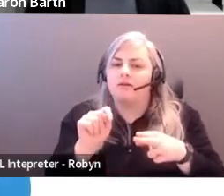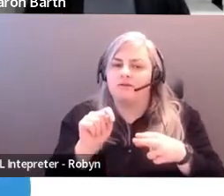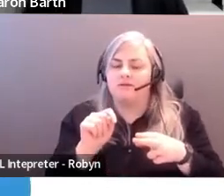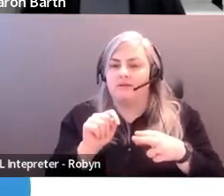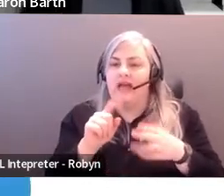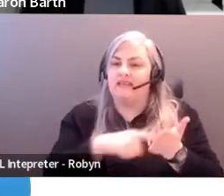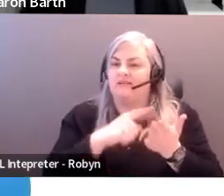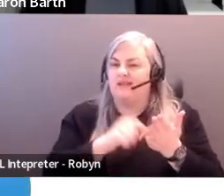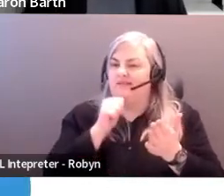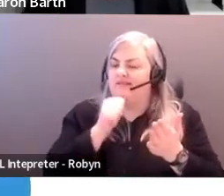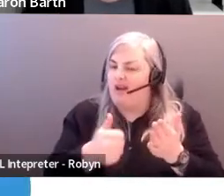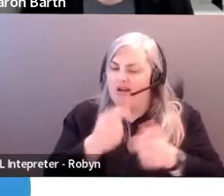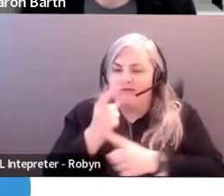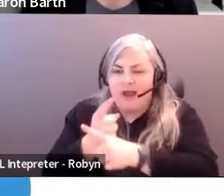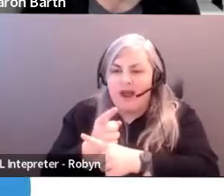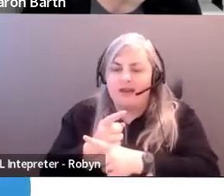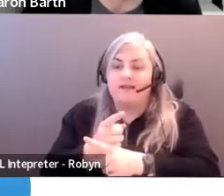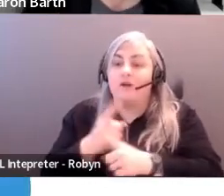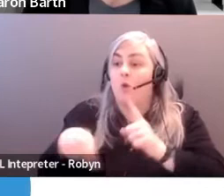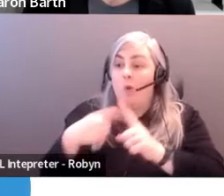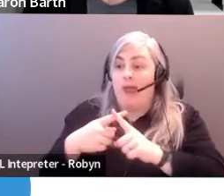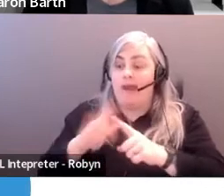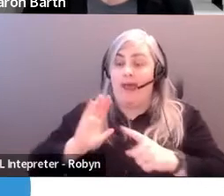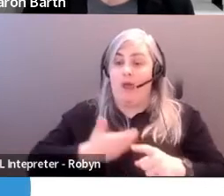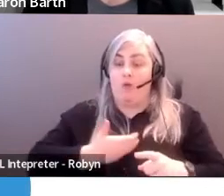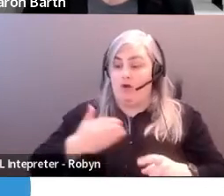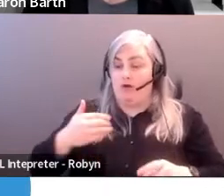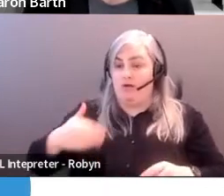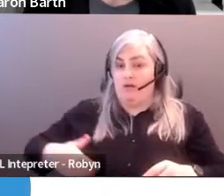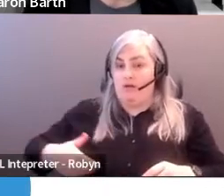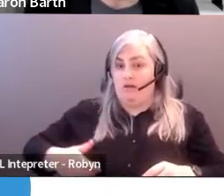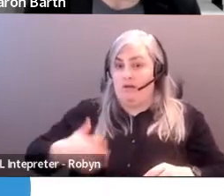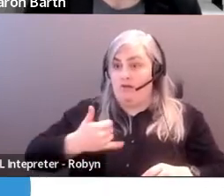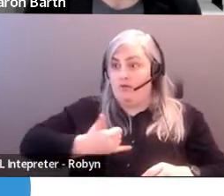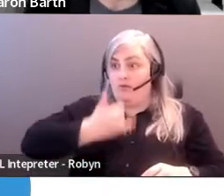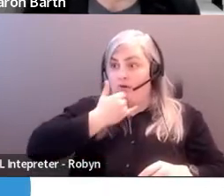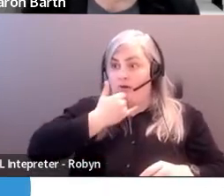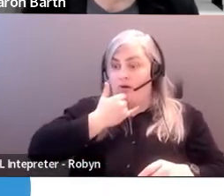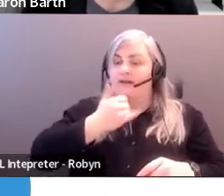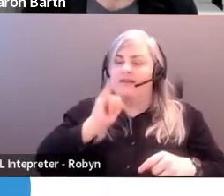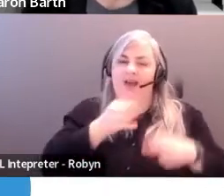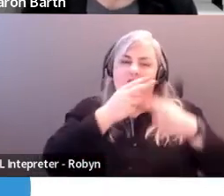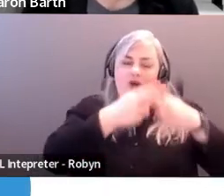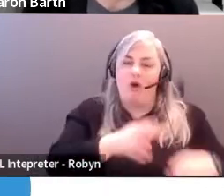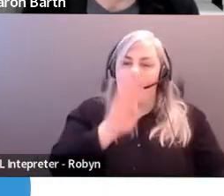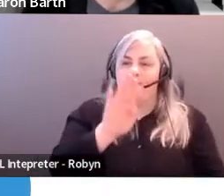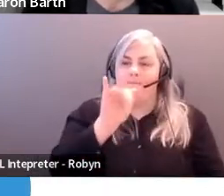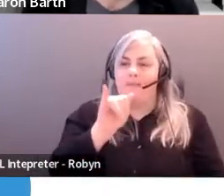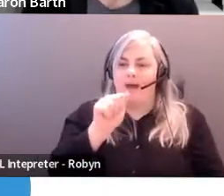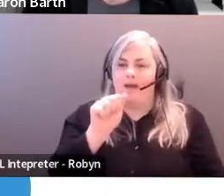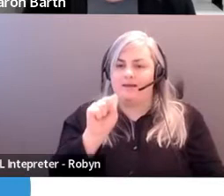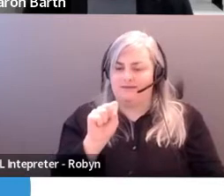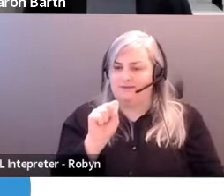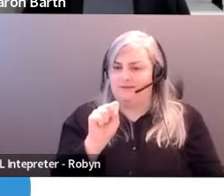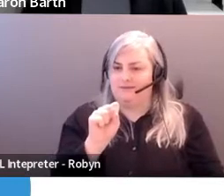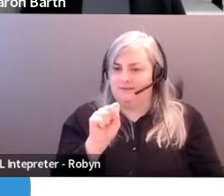incorrect, that's when we get biases. That's when we get unconscious biases.